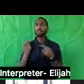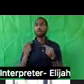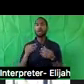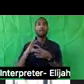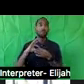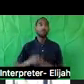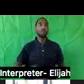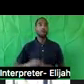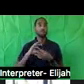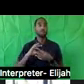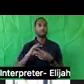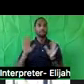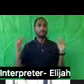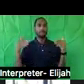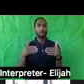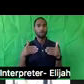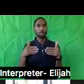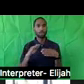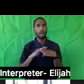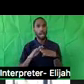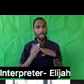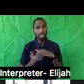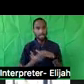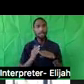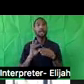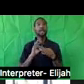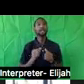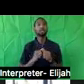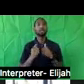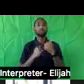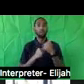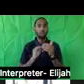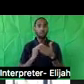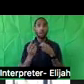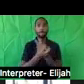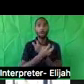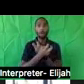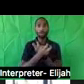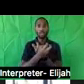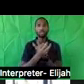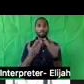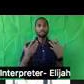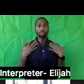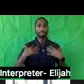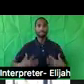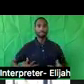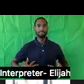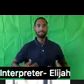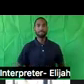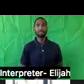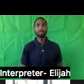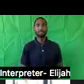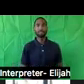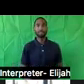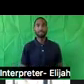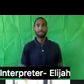of orienting to our edges and connecting to our structure, our bones, which is something that I feel like, at least I